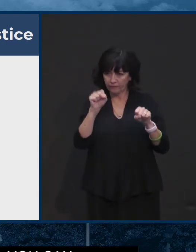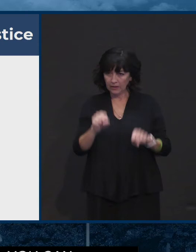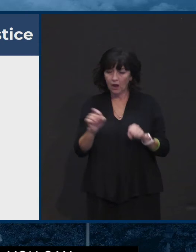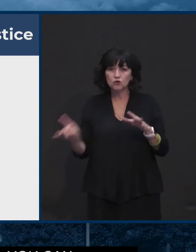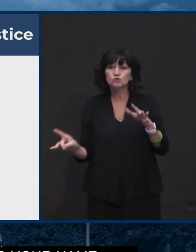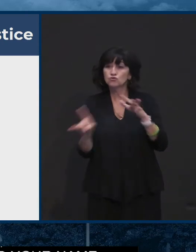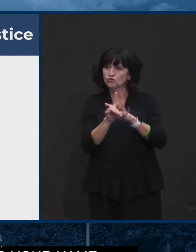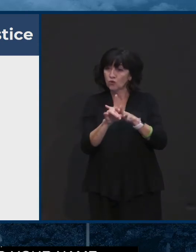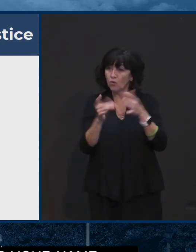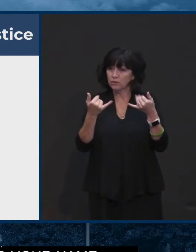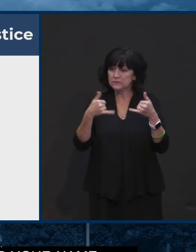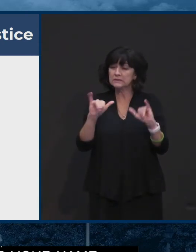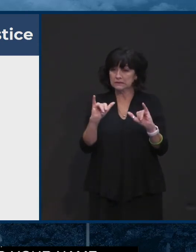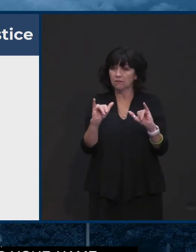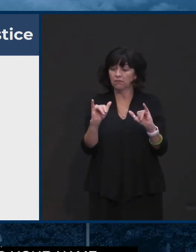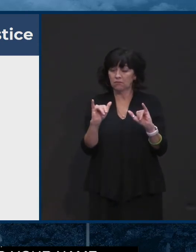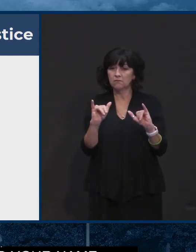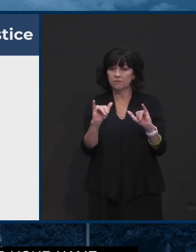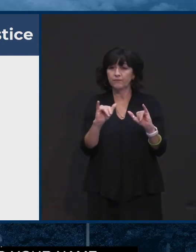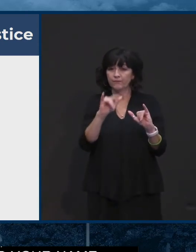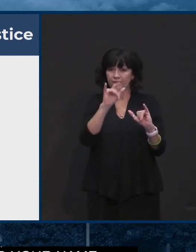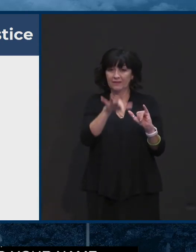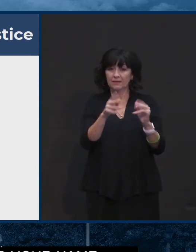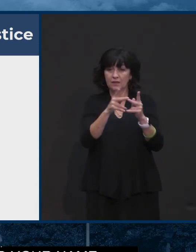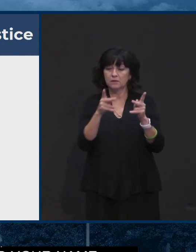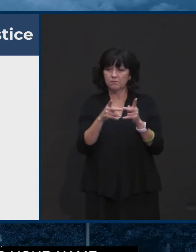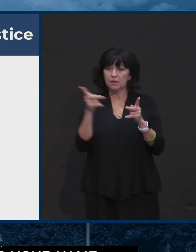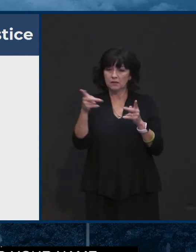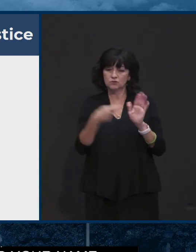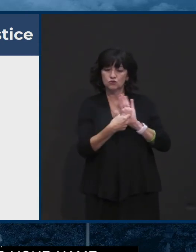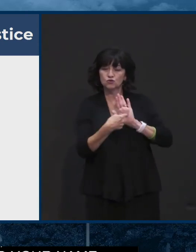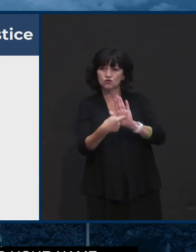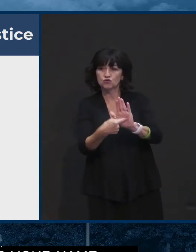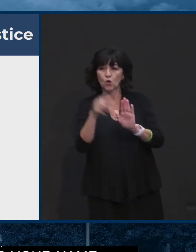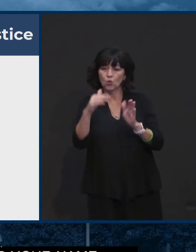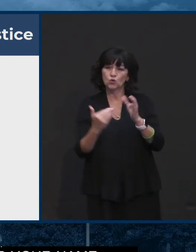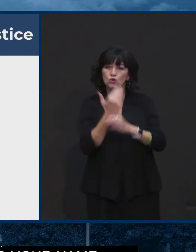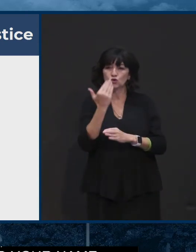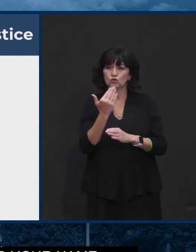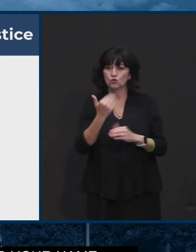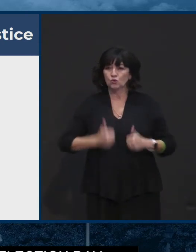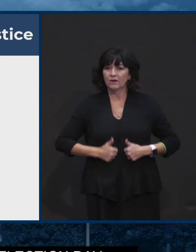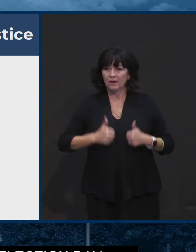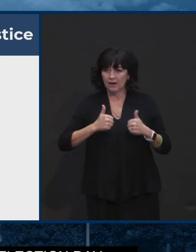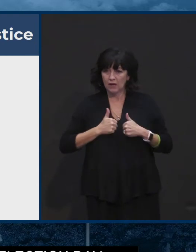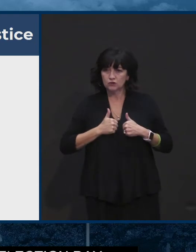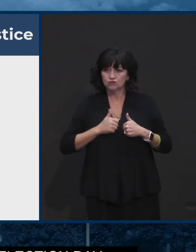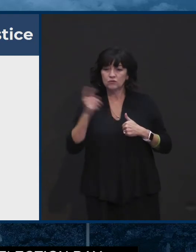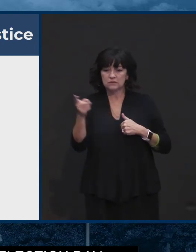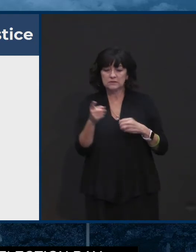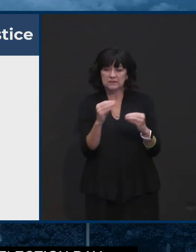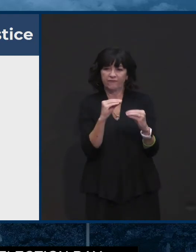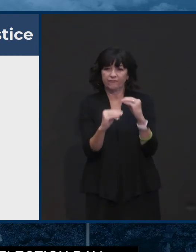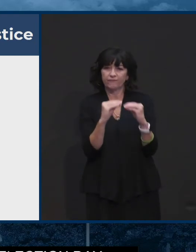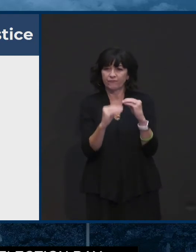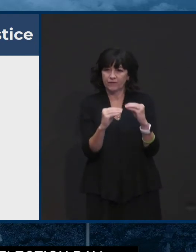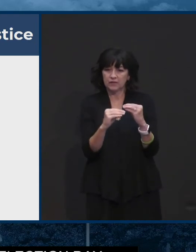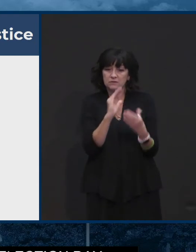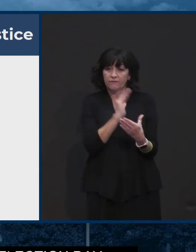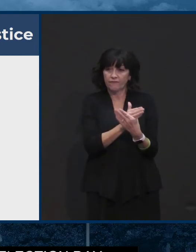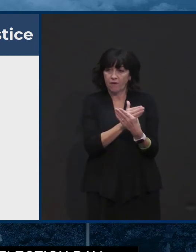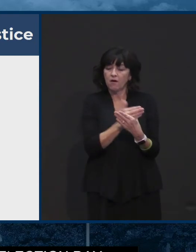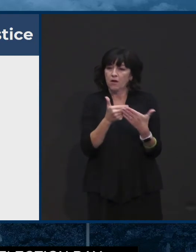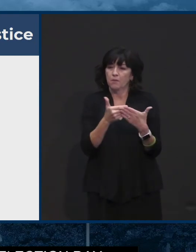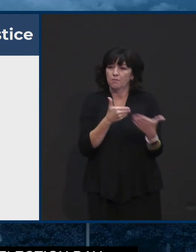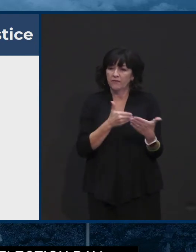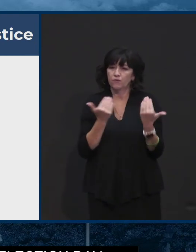Election Day at the polling place with your new address, correcting that before you vote. If you need